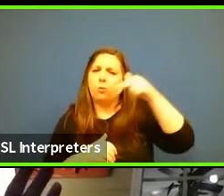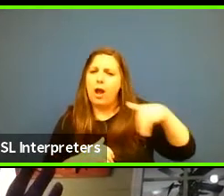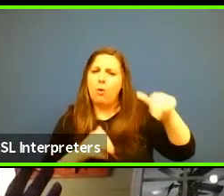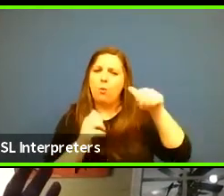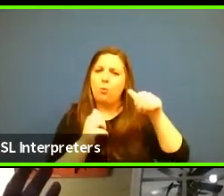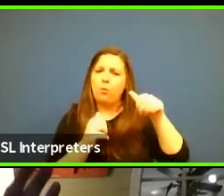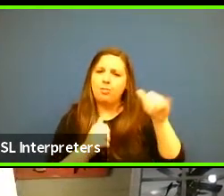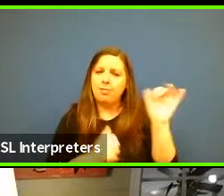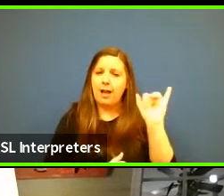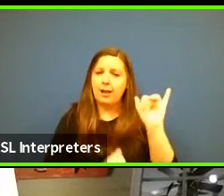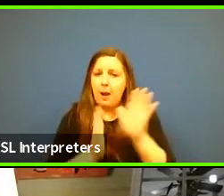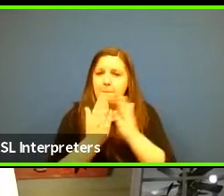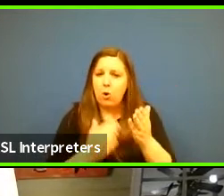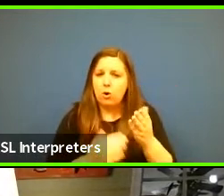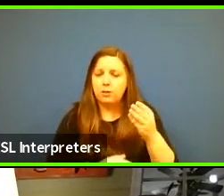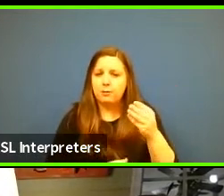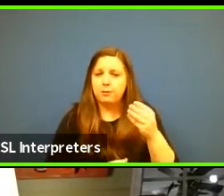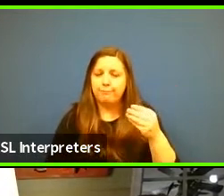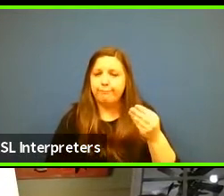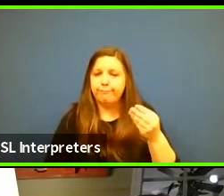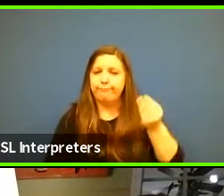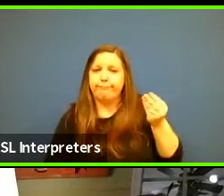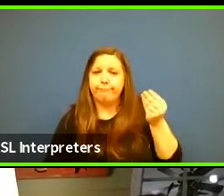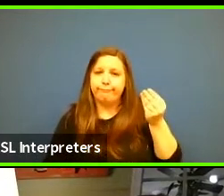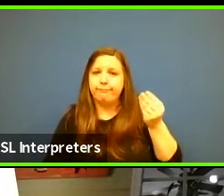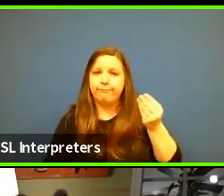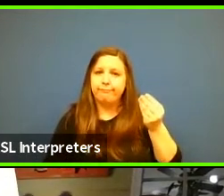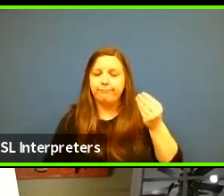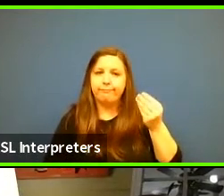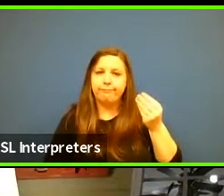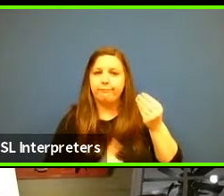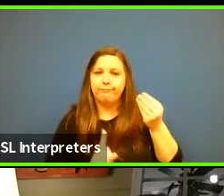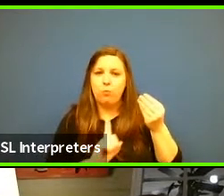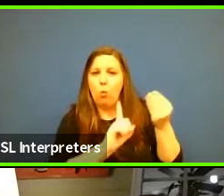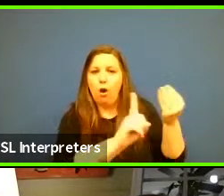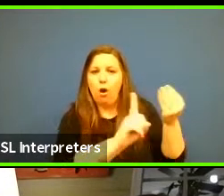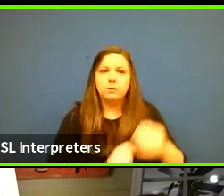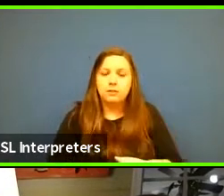book, for instance, or